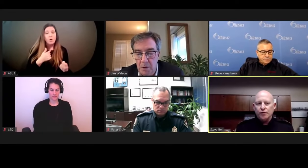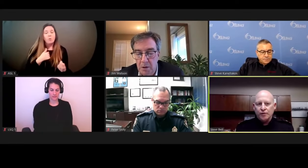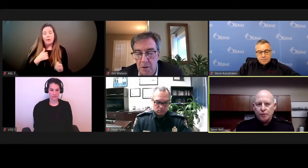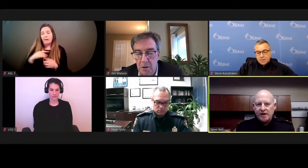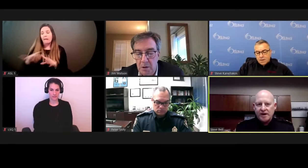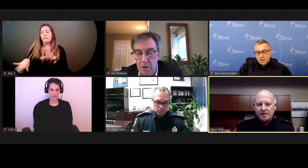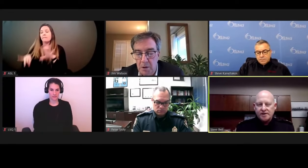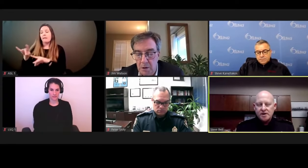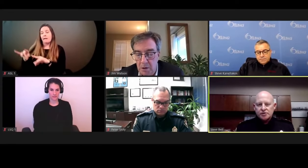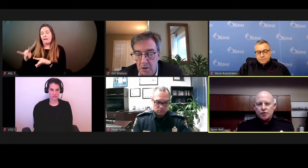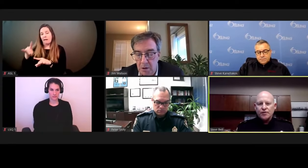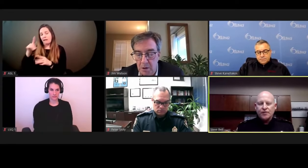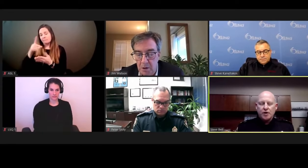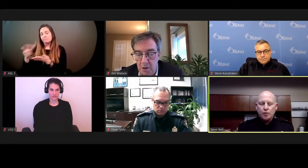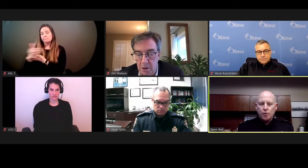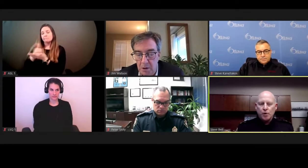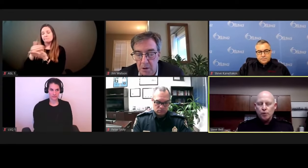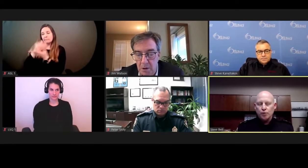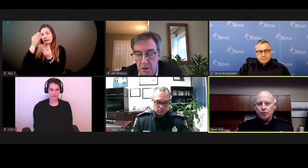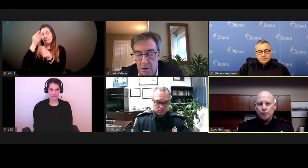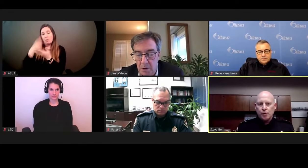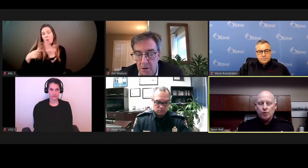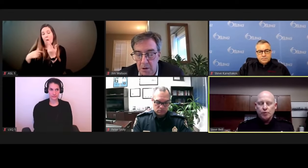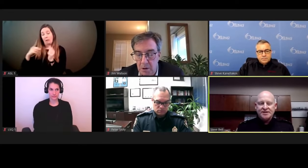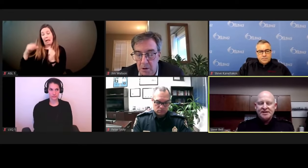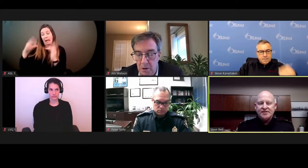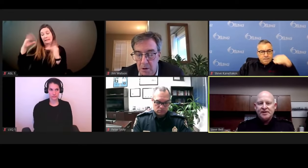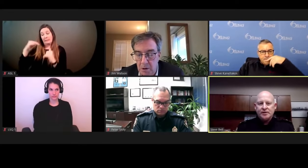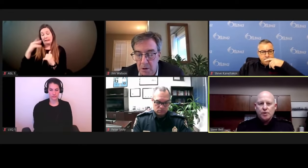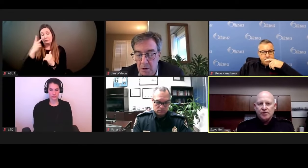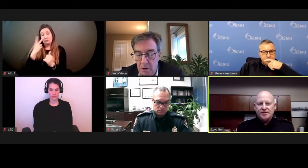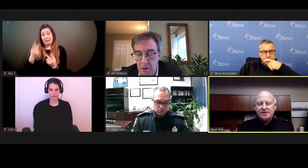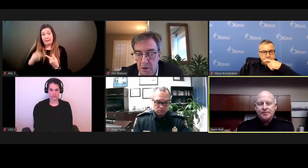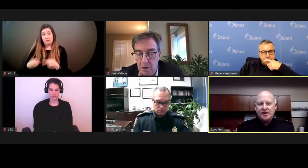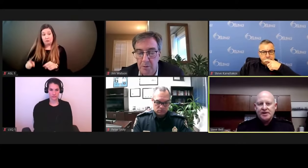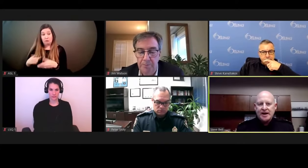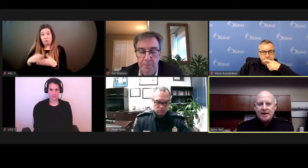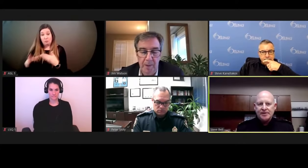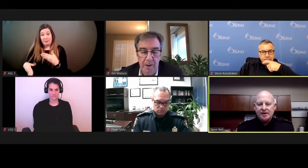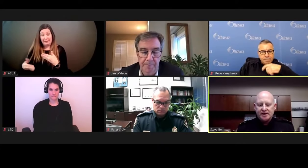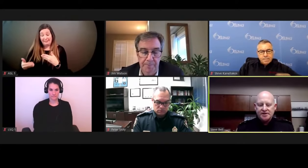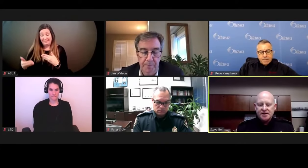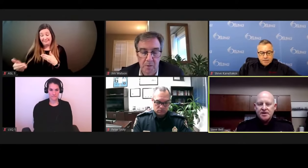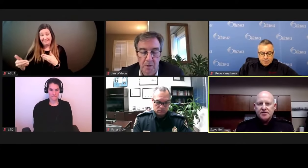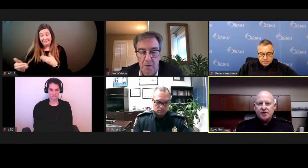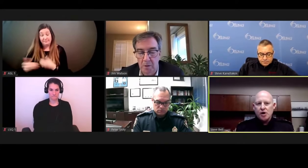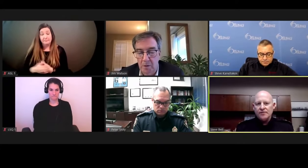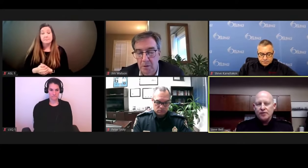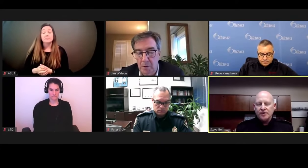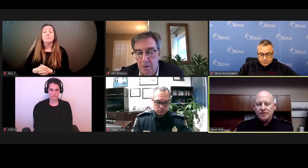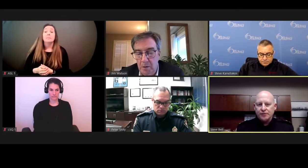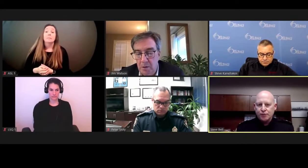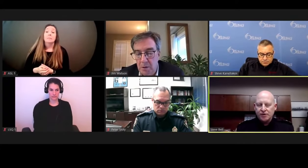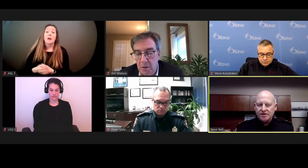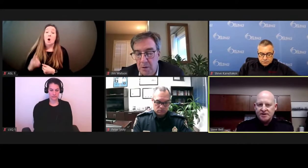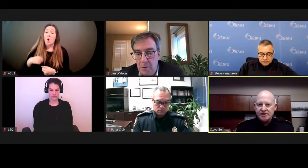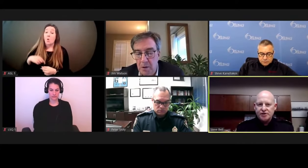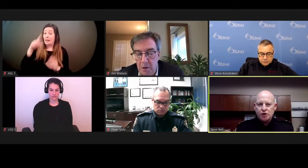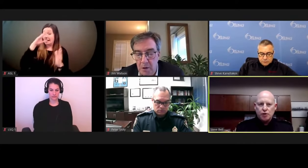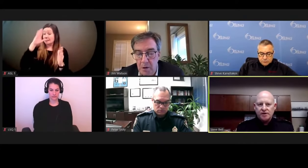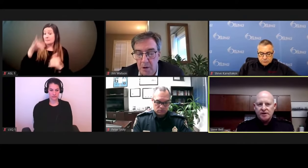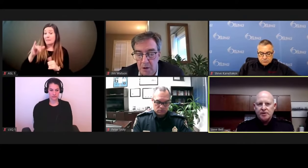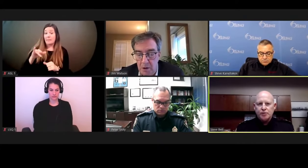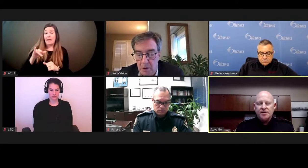unfold over the weekend. So far, what we're receiving and what we're anticipating to happen is the convoy and the footprint that